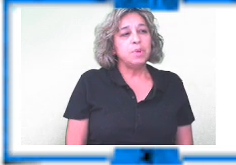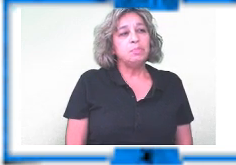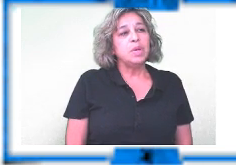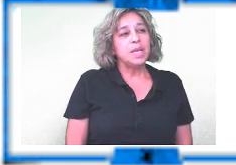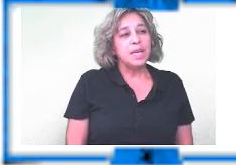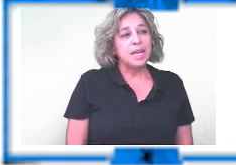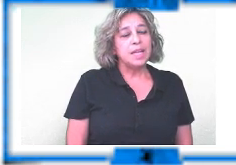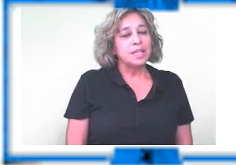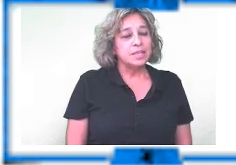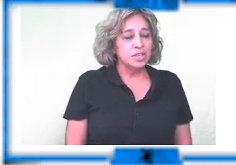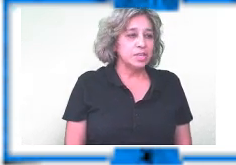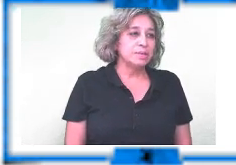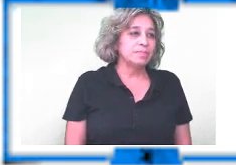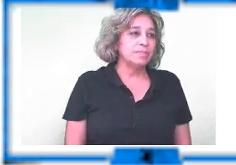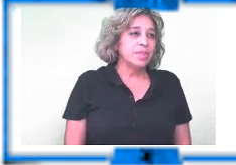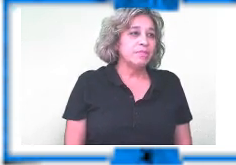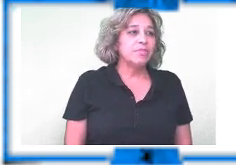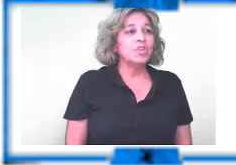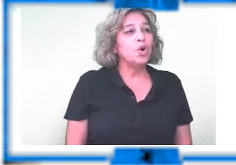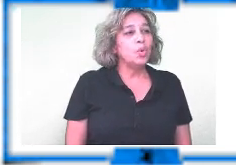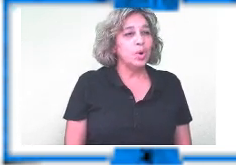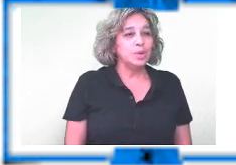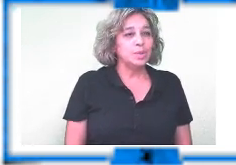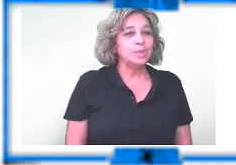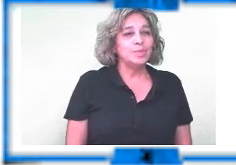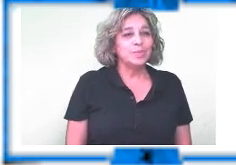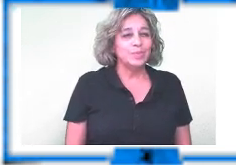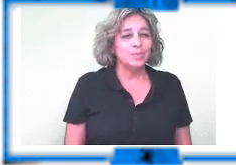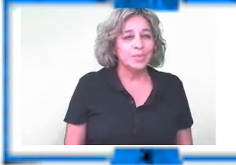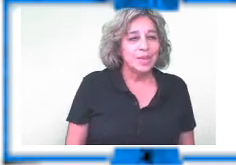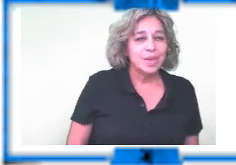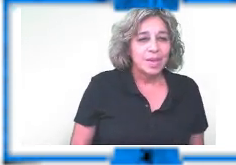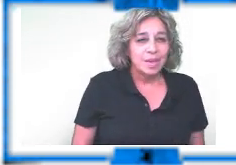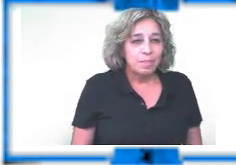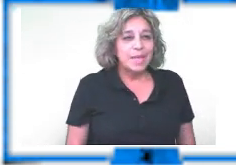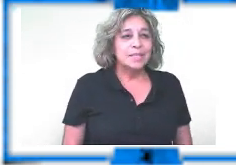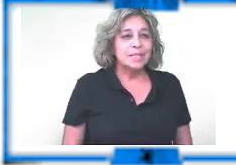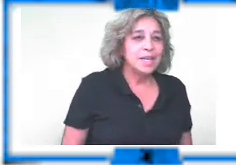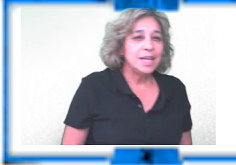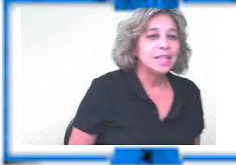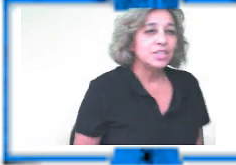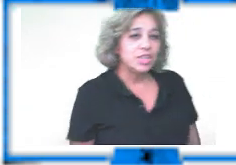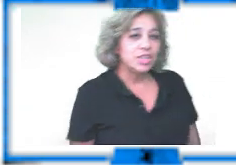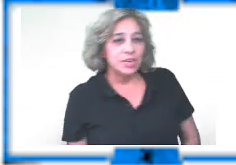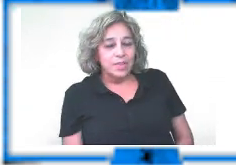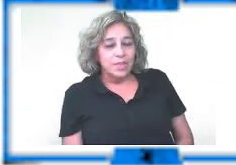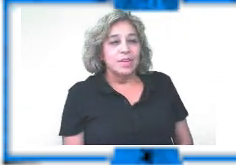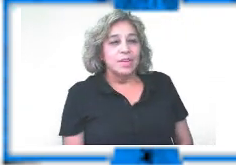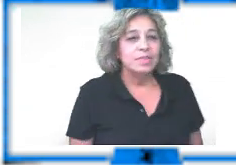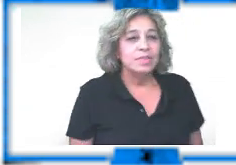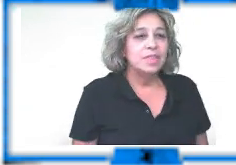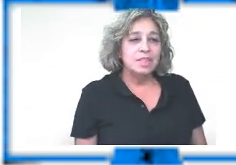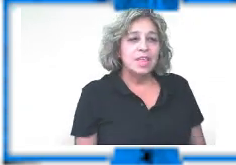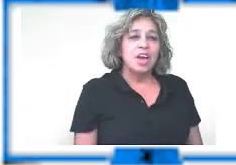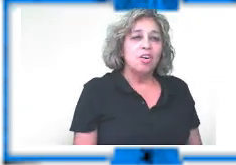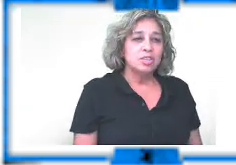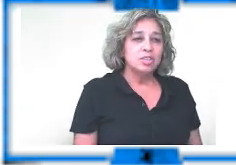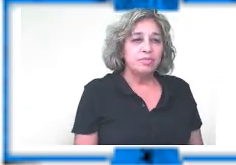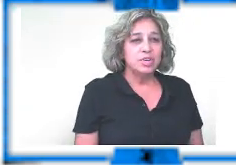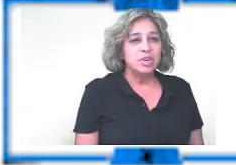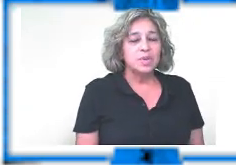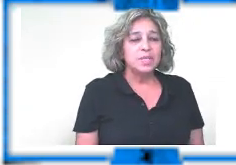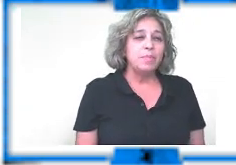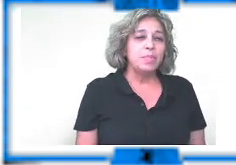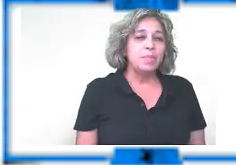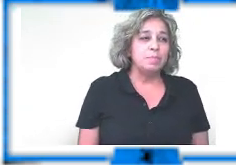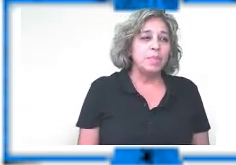está traduciendo para todo el mundo. For the whole world. Porque en inglés, because in English, también se tiene que conocer lo que está pasando they also have